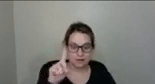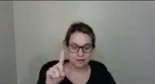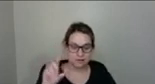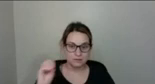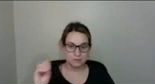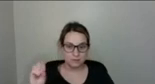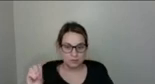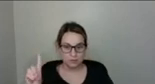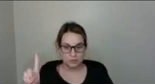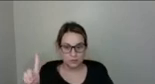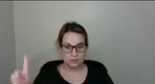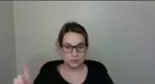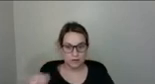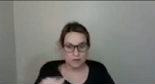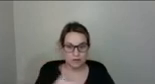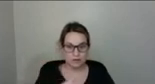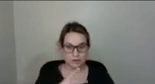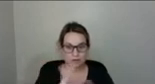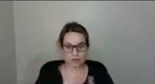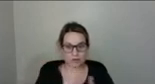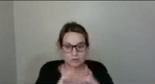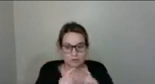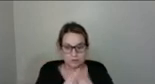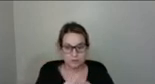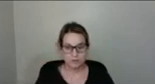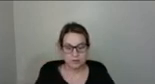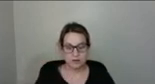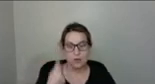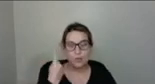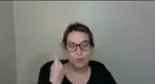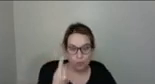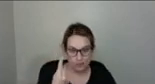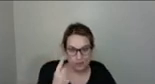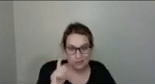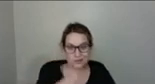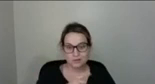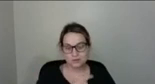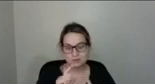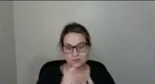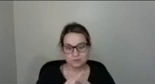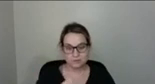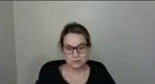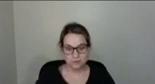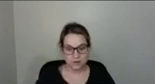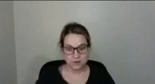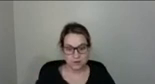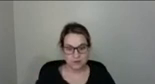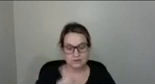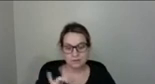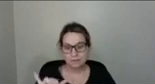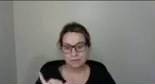LD0011. That would keep our school district in one legislative district, as it would our